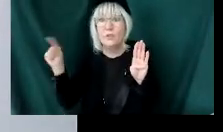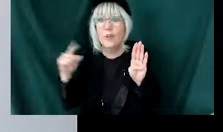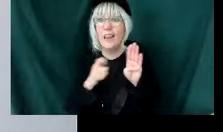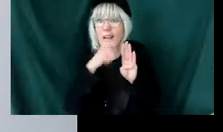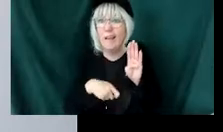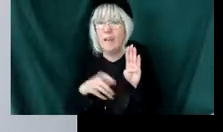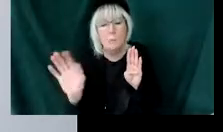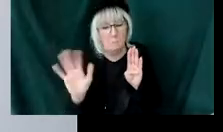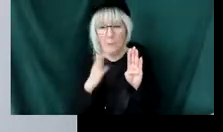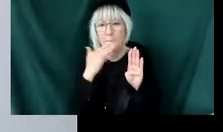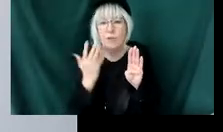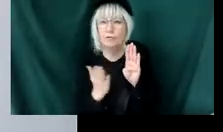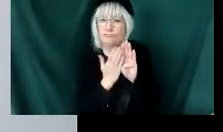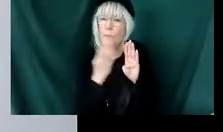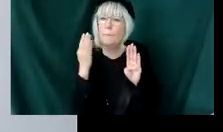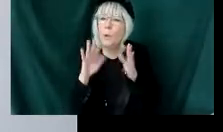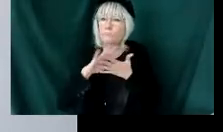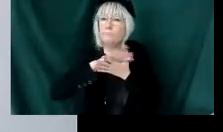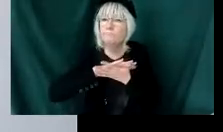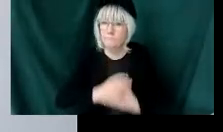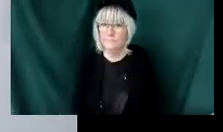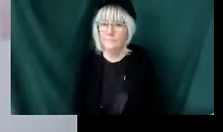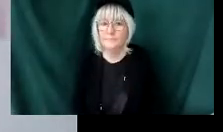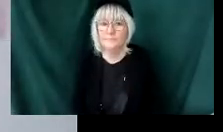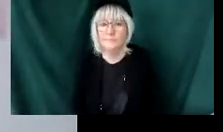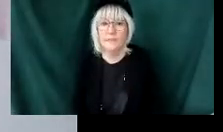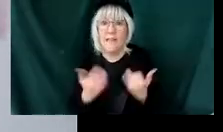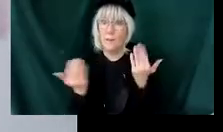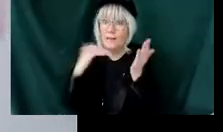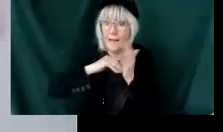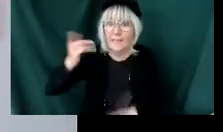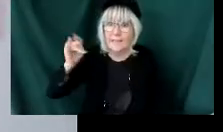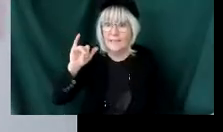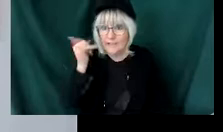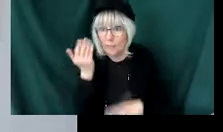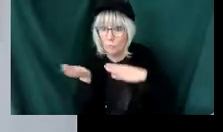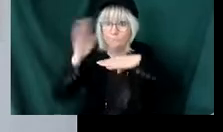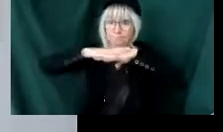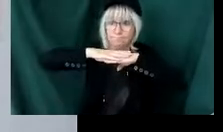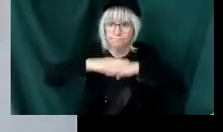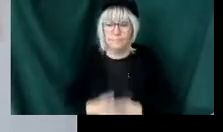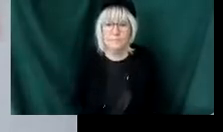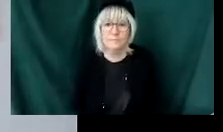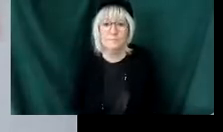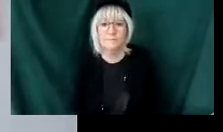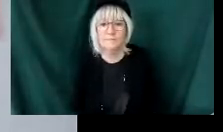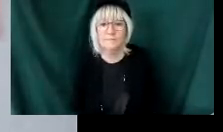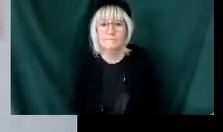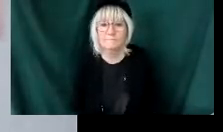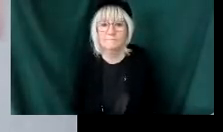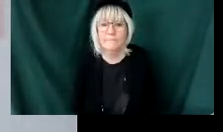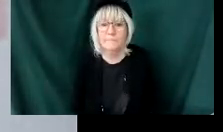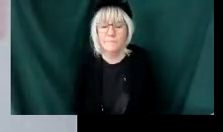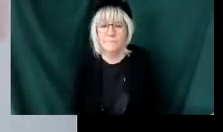green pencil. So I'm going back to my yellow and I'm going to put